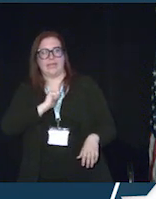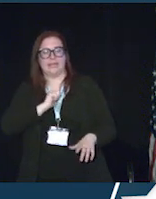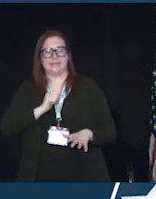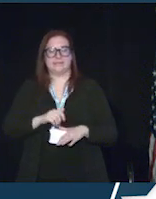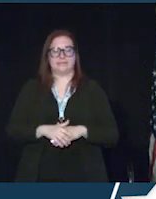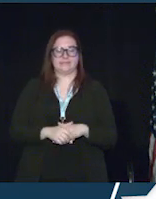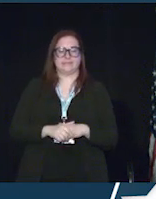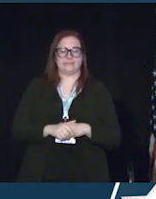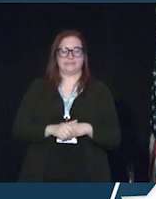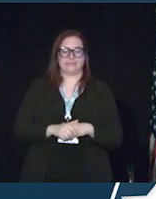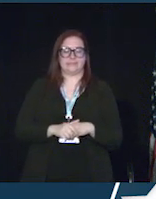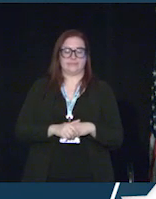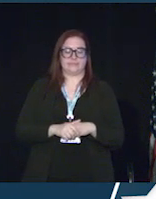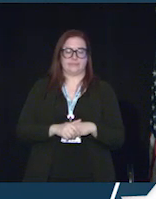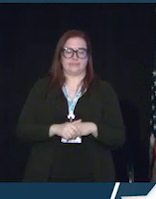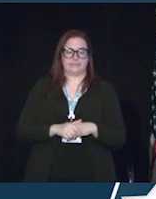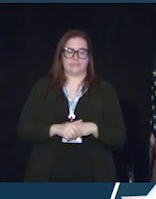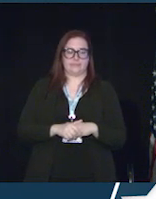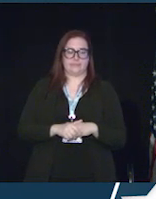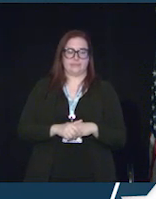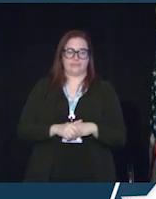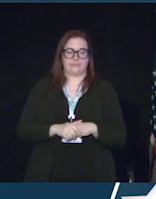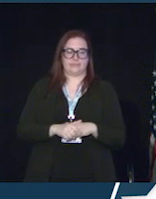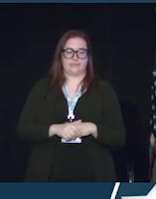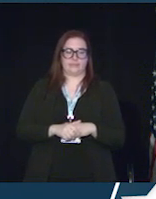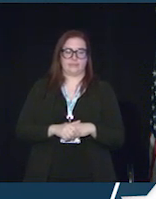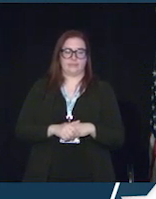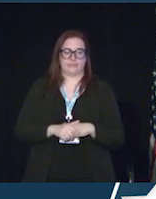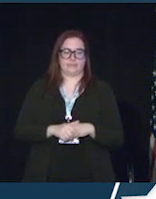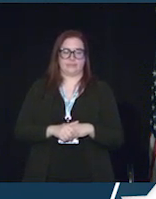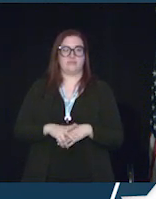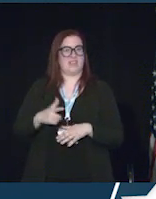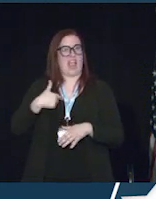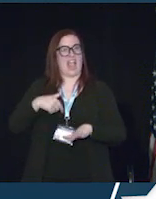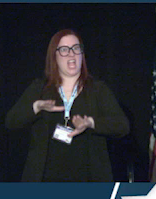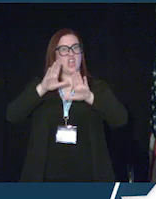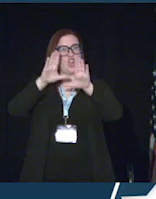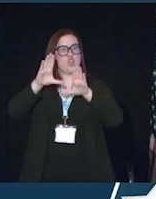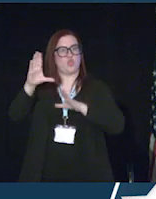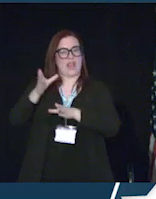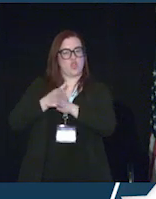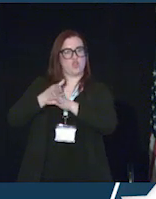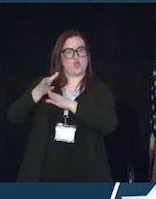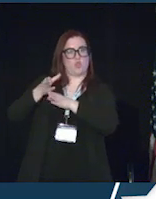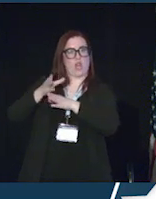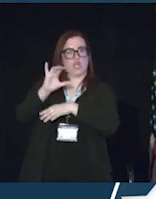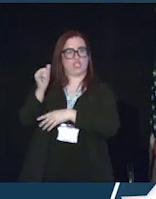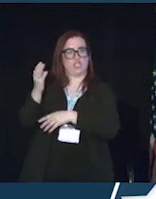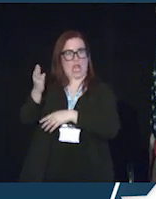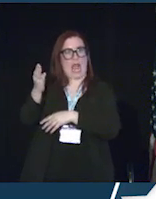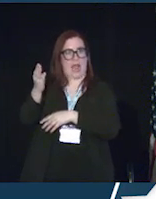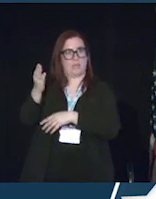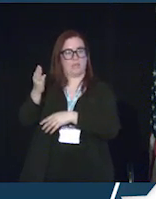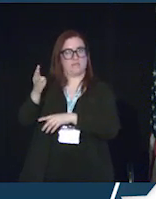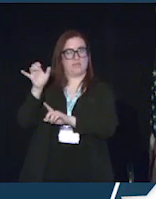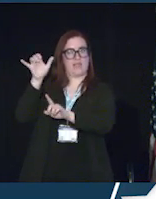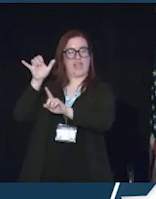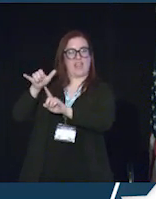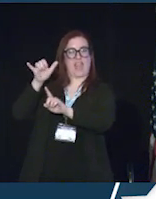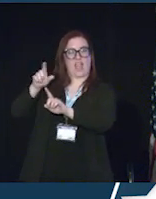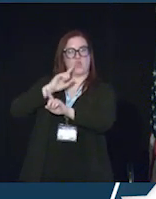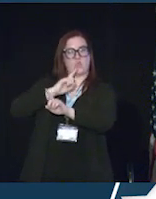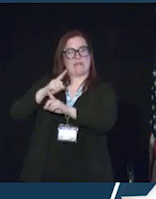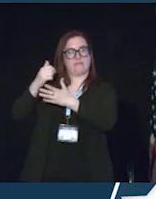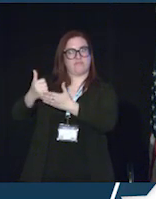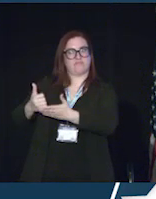I did have a very great career. Jobs always gives me a